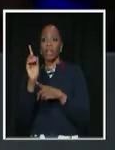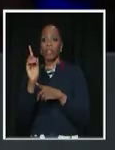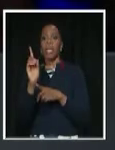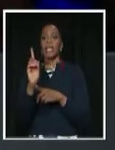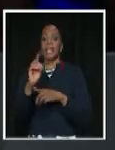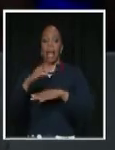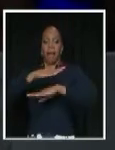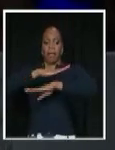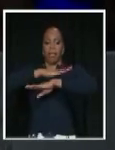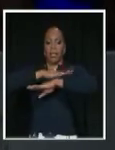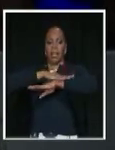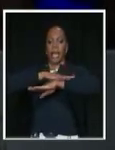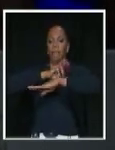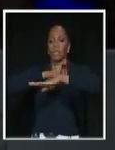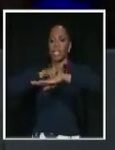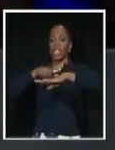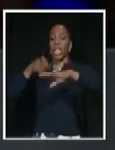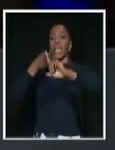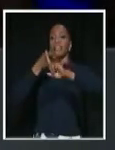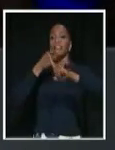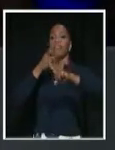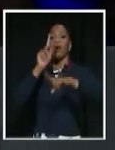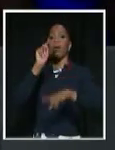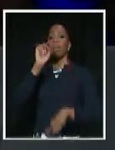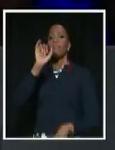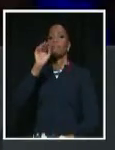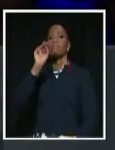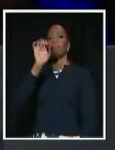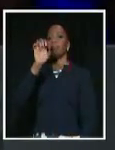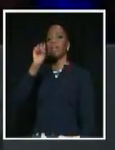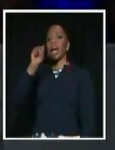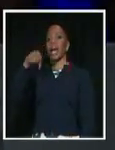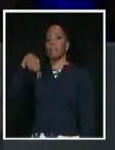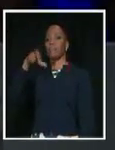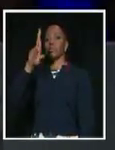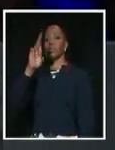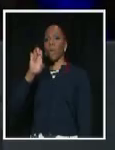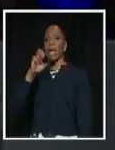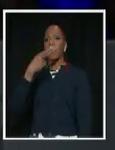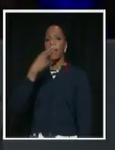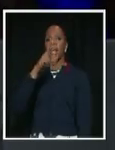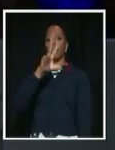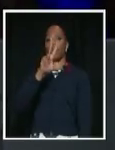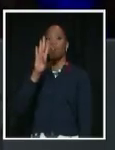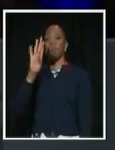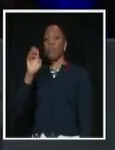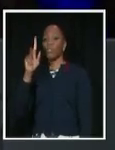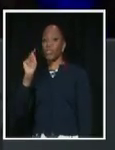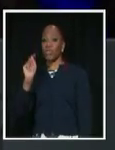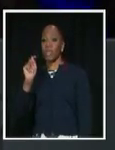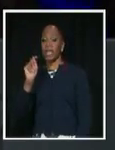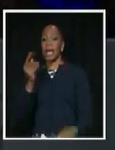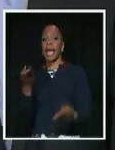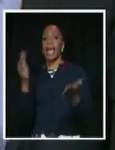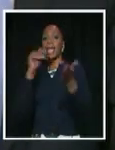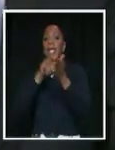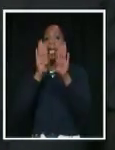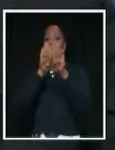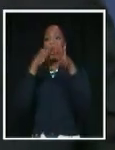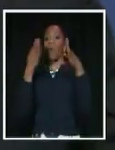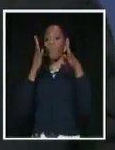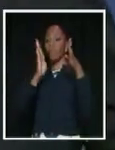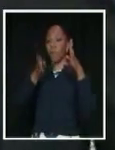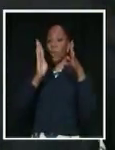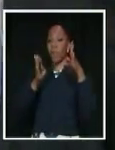and chairs from Times Square and Herald Square and reopen Broadway? I have profoundly